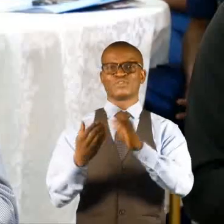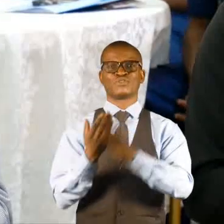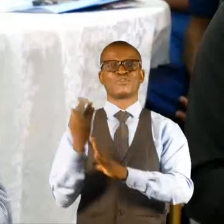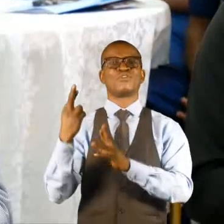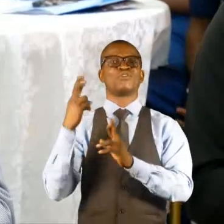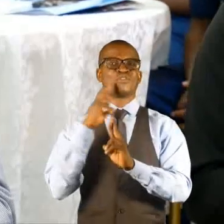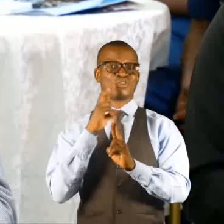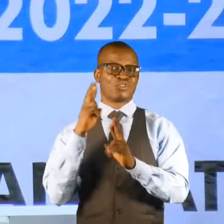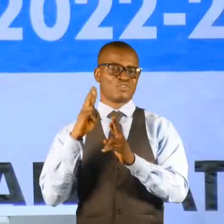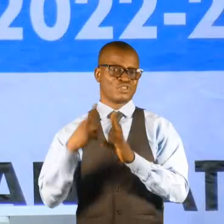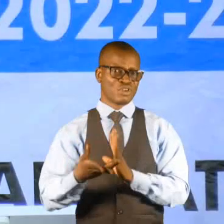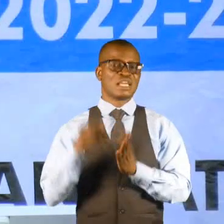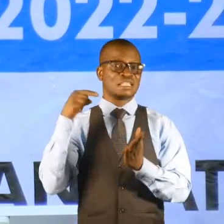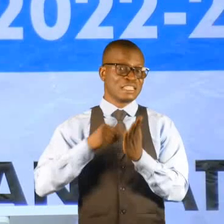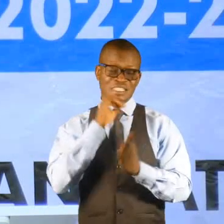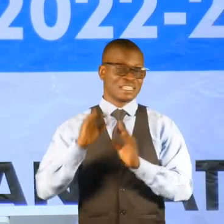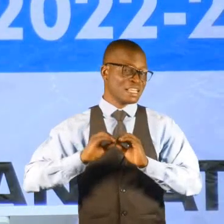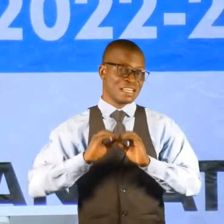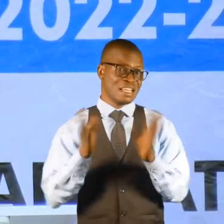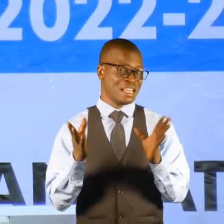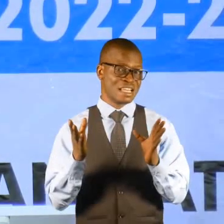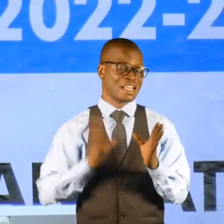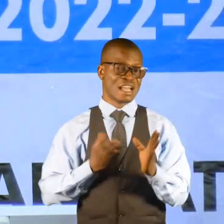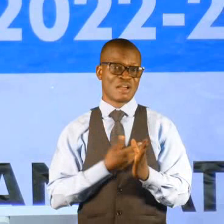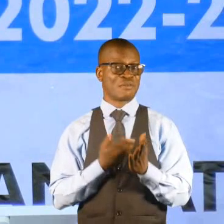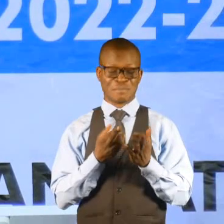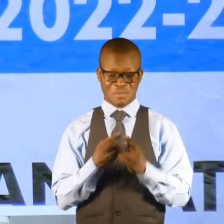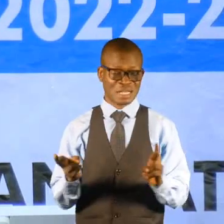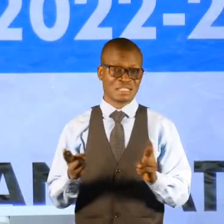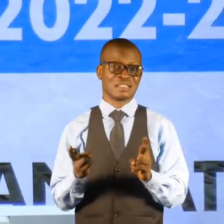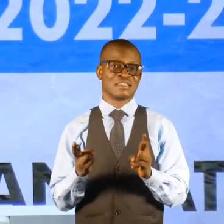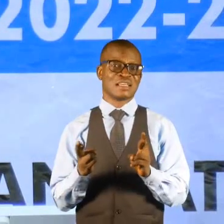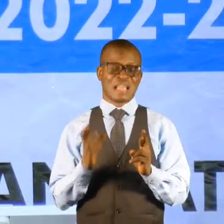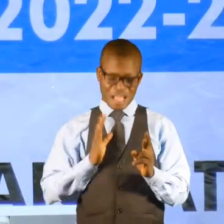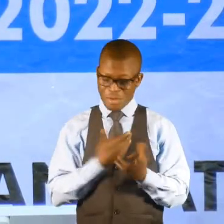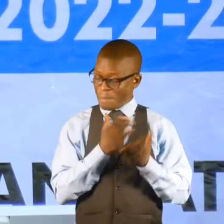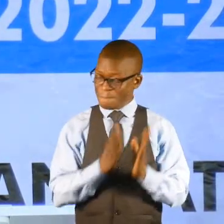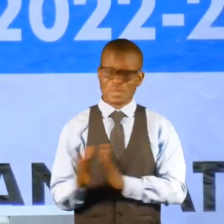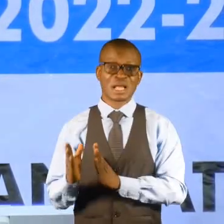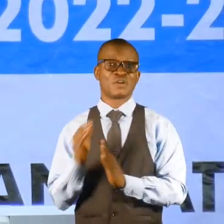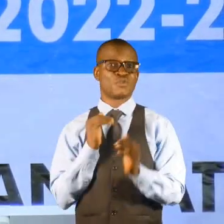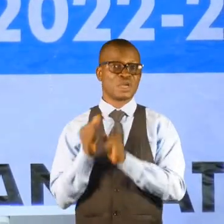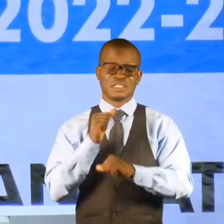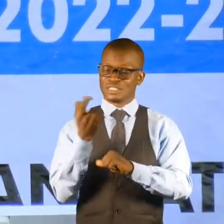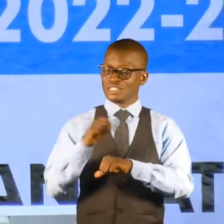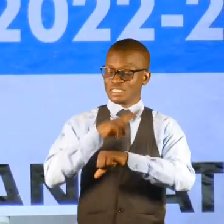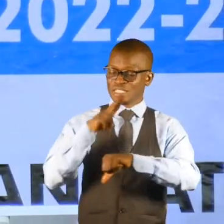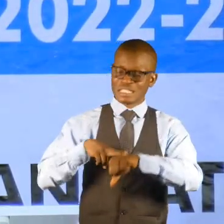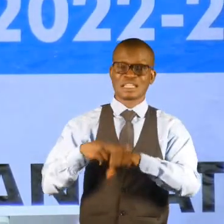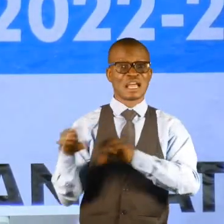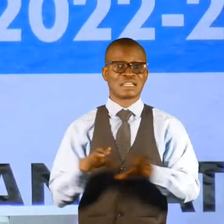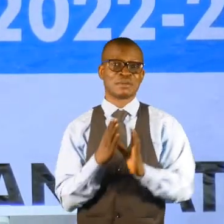achievement of results. It is also our clear intent to align our actions, our plans with